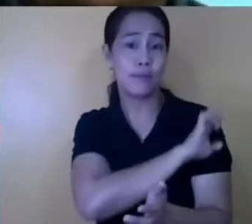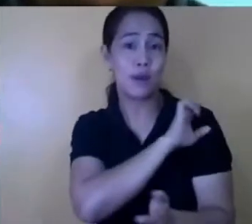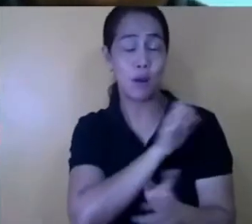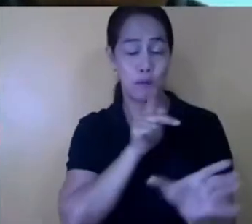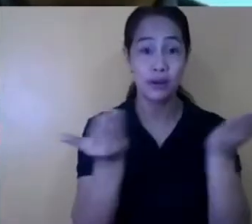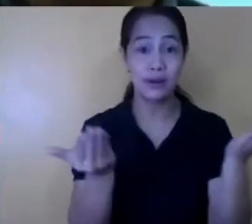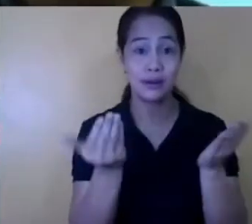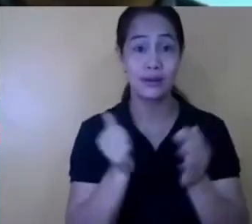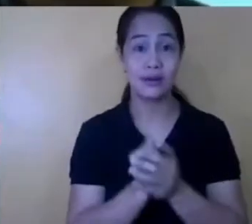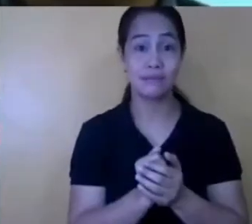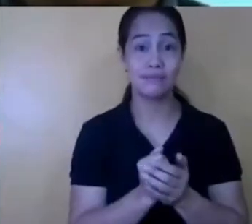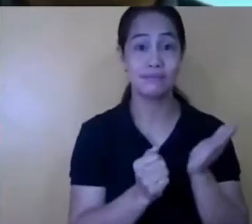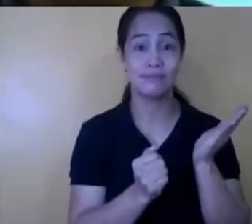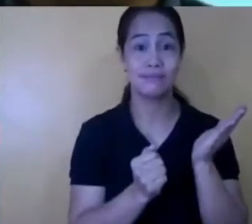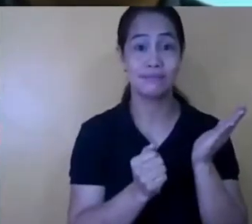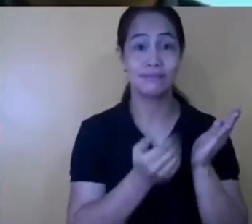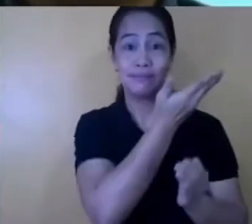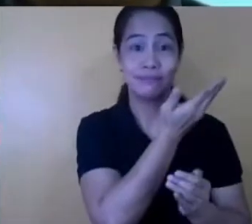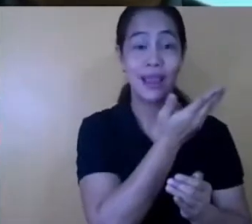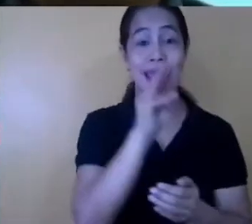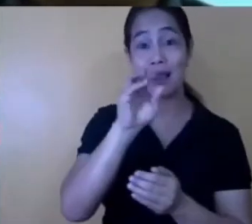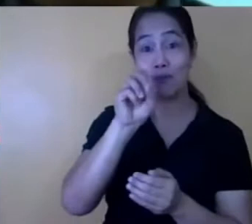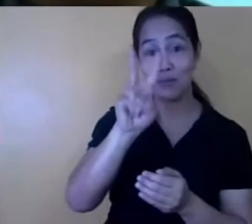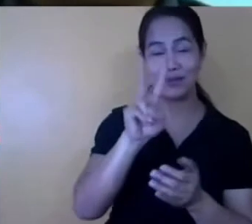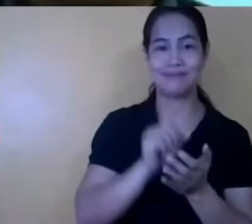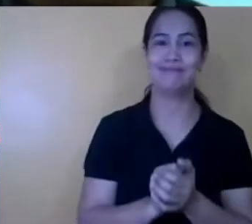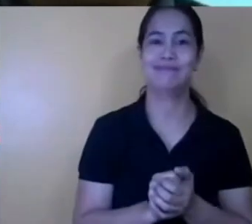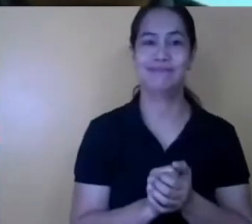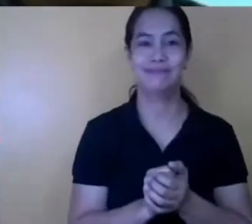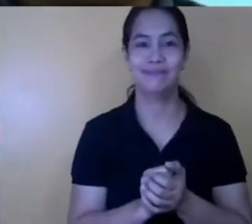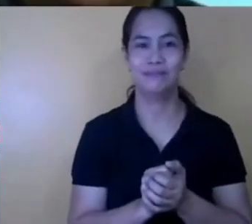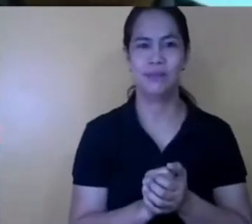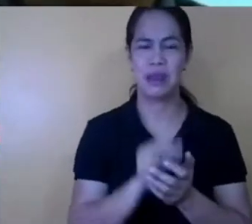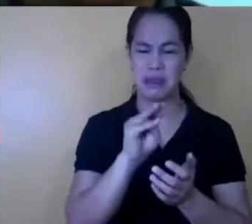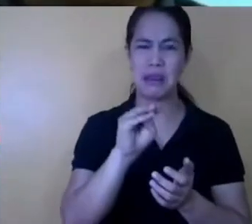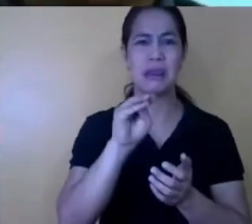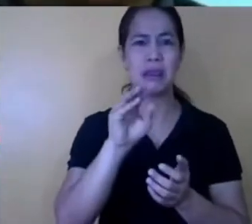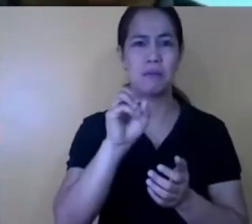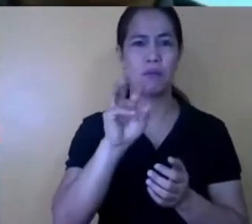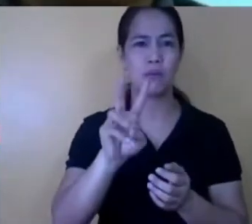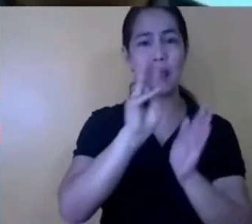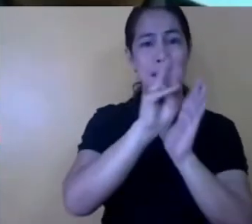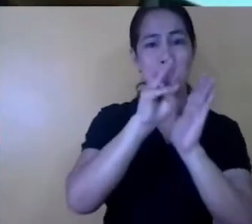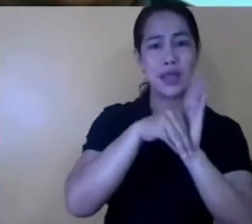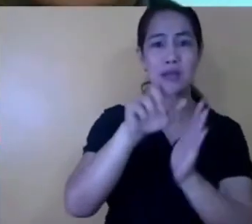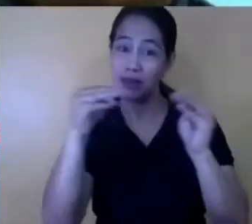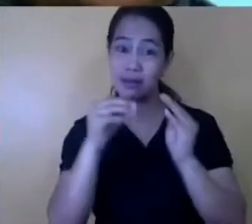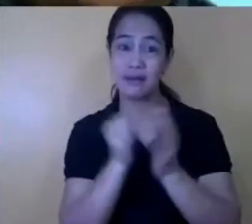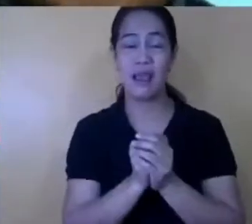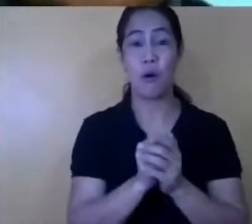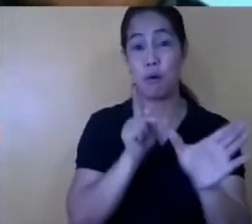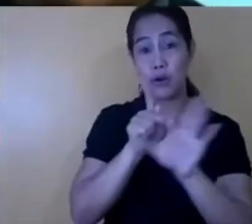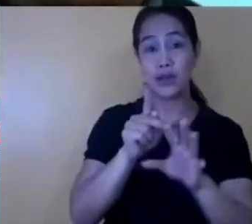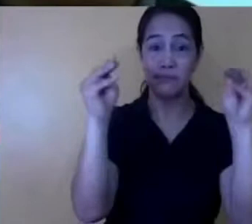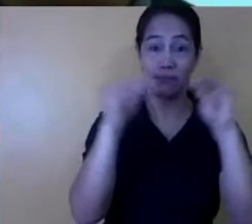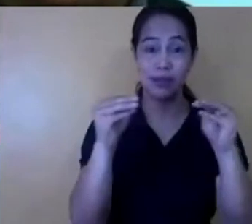have here sets of MOVs. For MOV1, minutes of LAC sessions or professional meetings, as